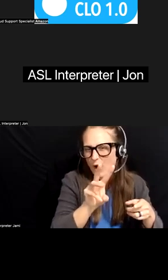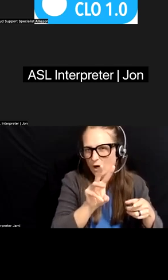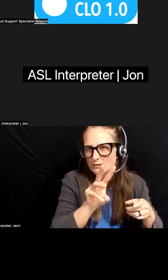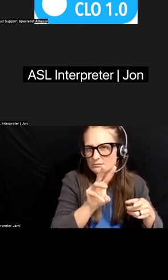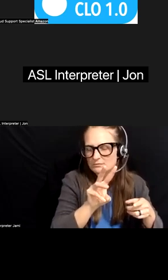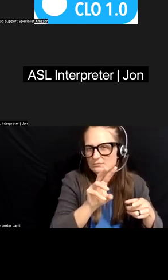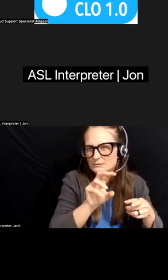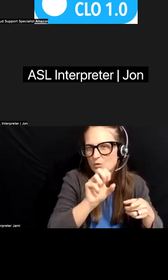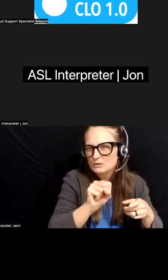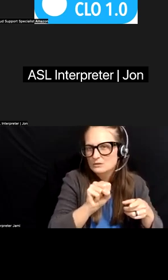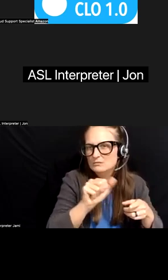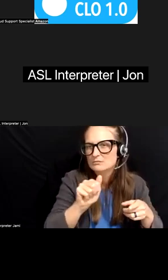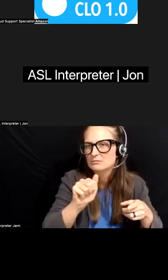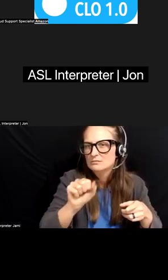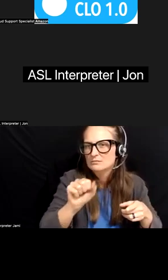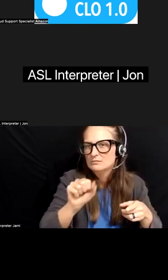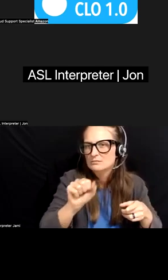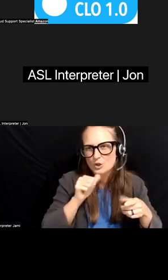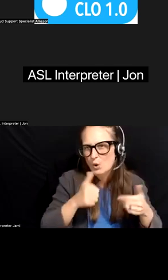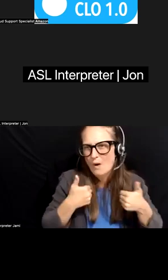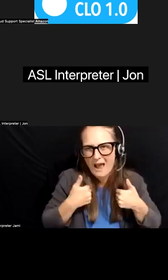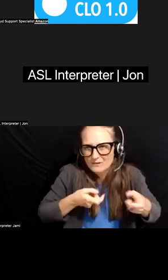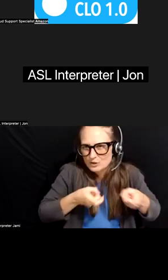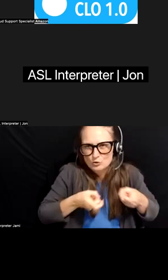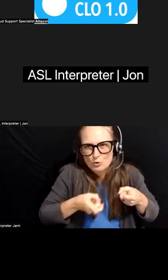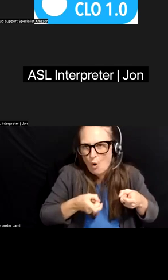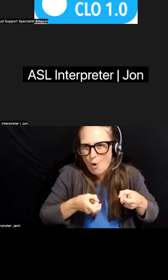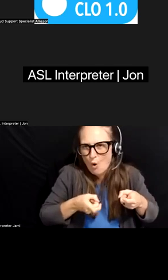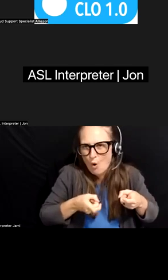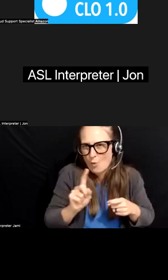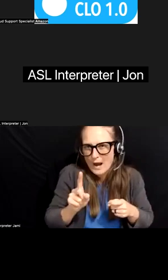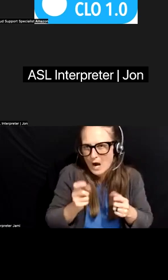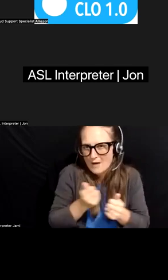have the control of your environment where the things are running.